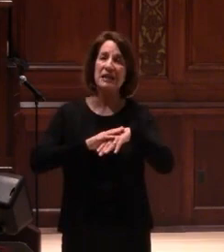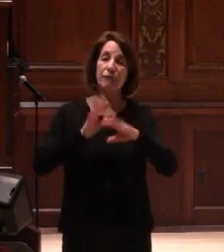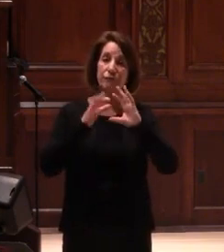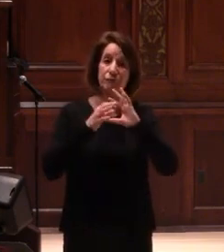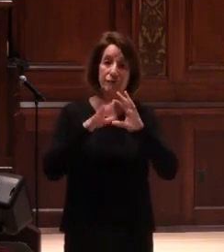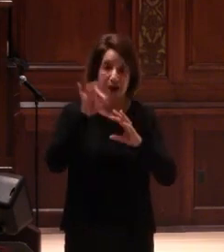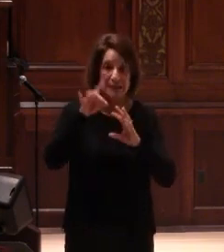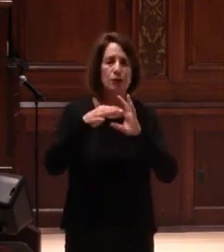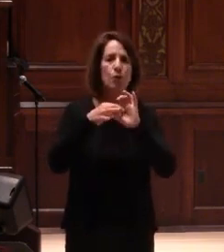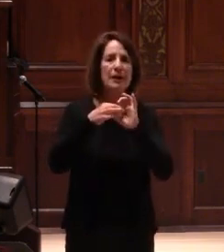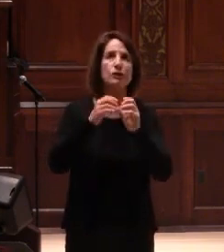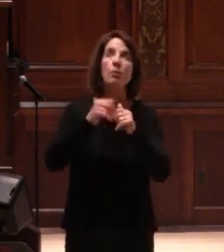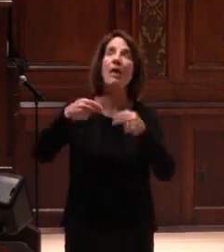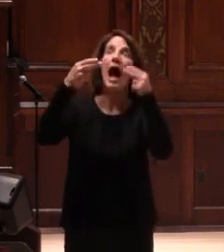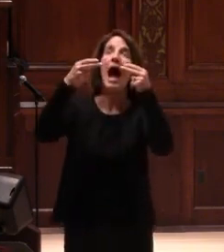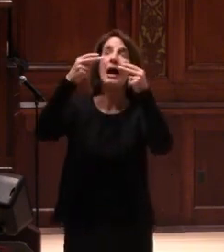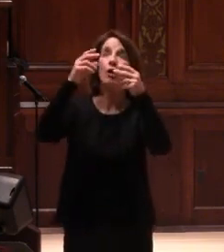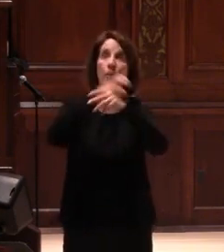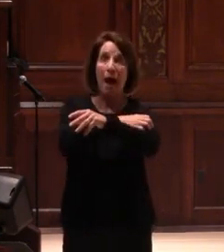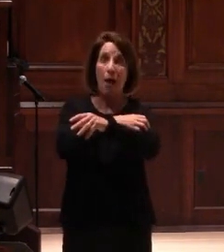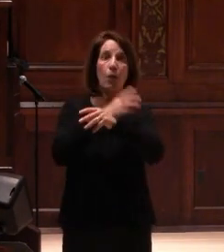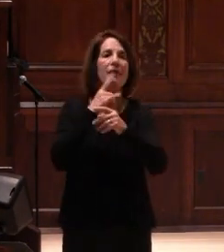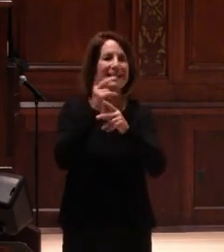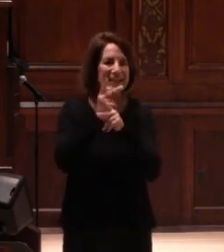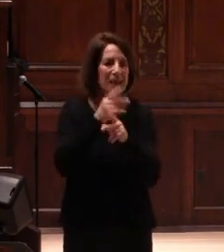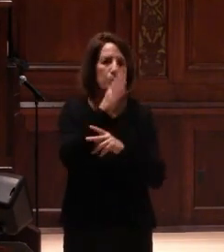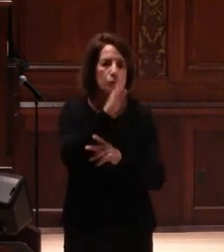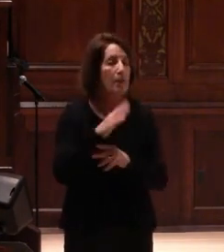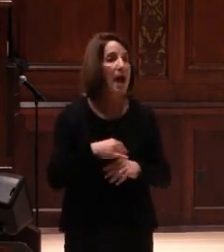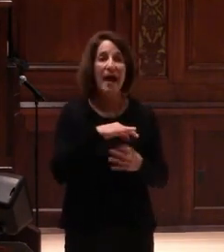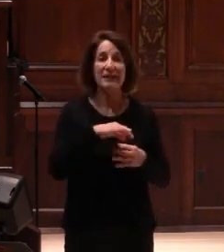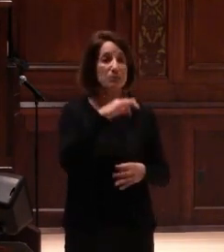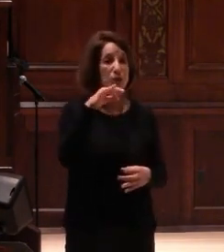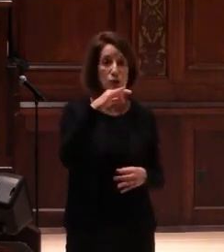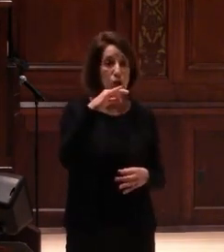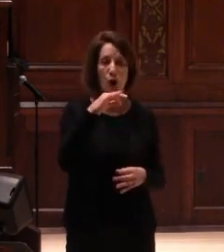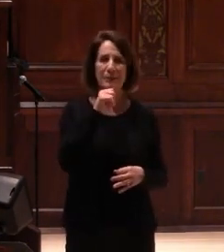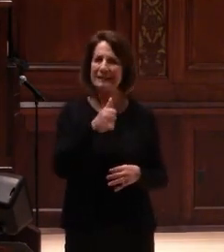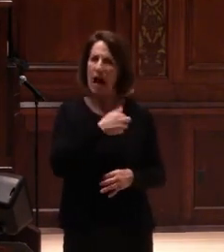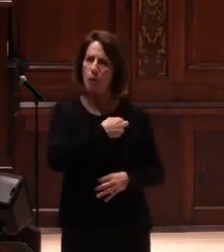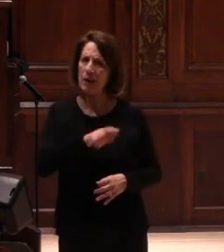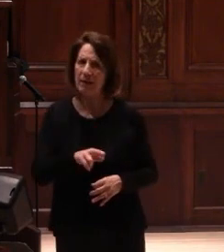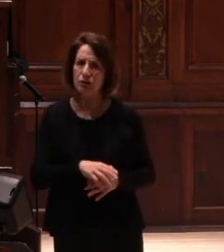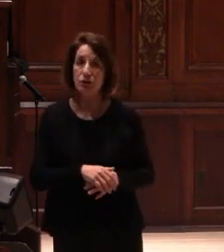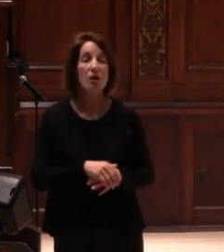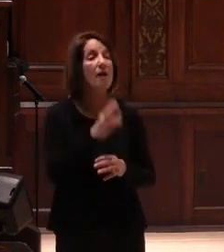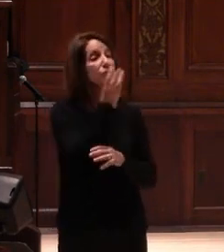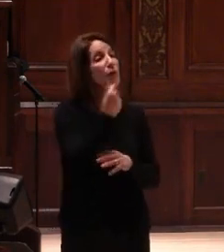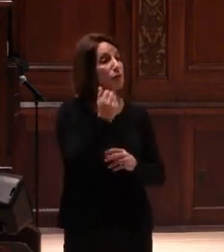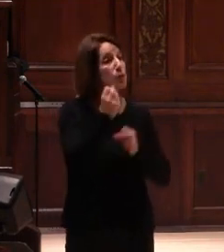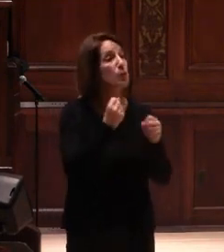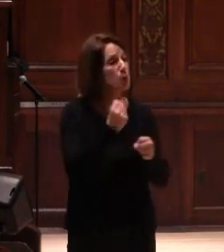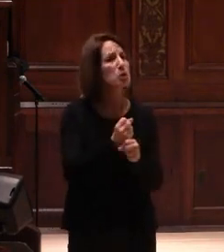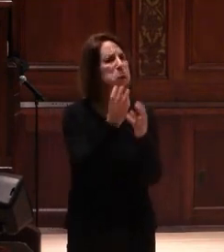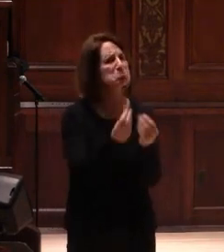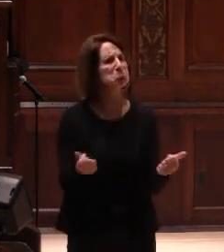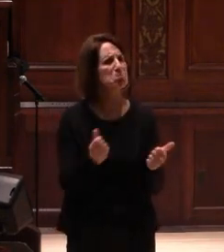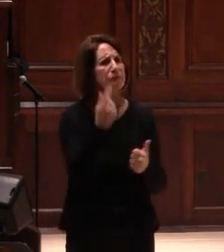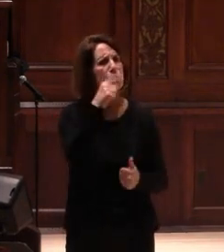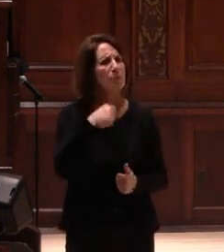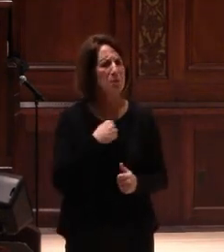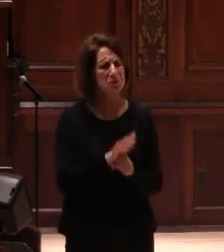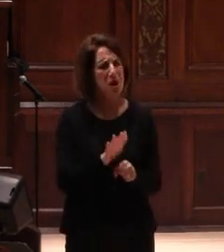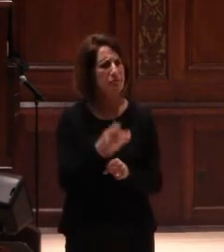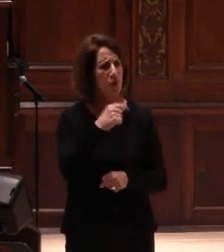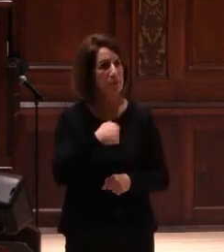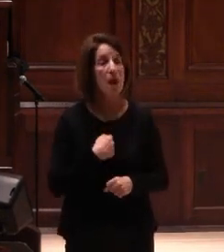power that can keep you sober. It's a spiritual program. It's not religious. And for a few years, that worked out fine for me. It was enough for me.